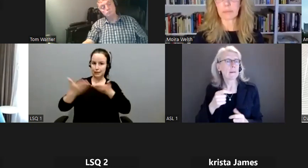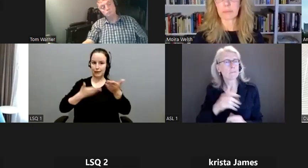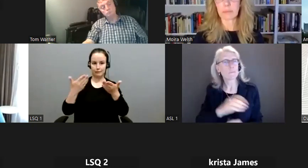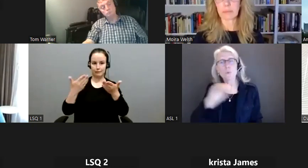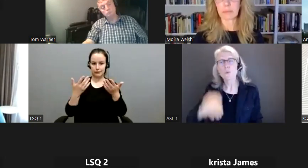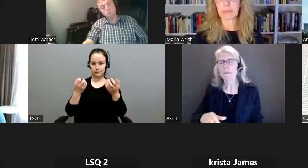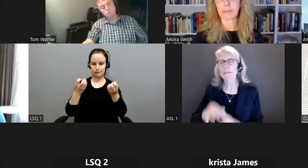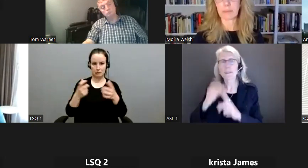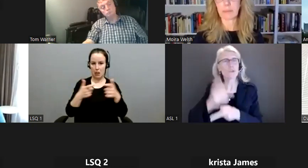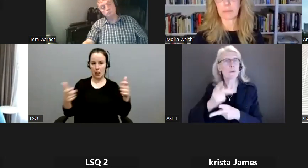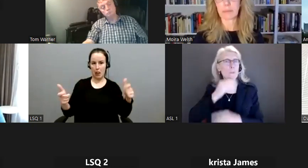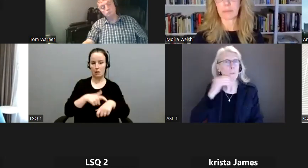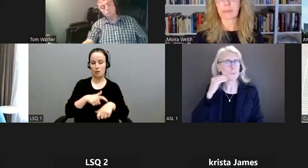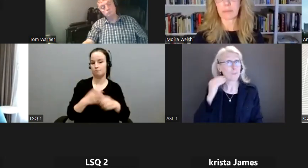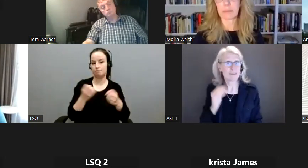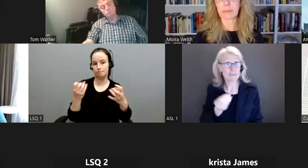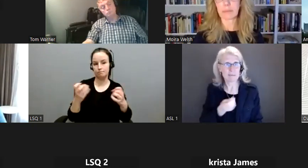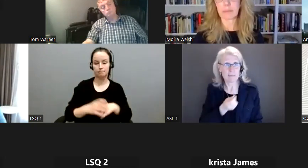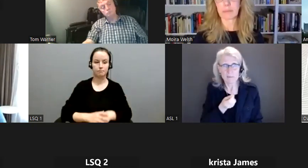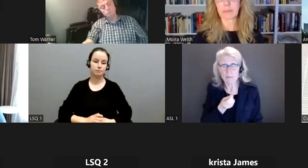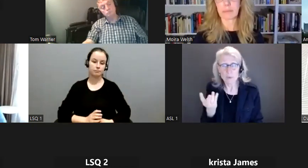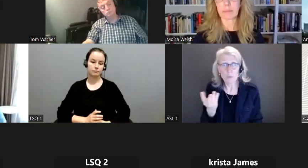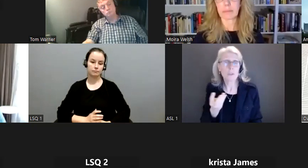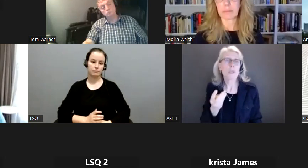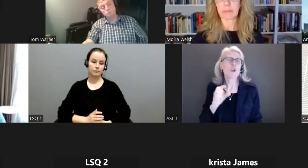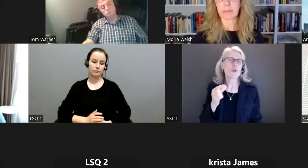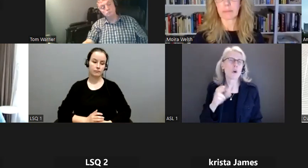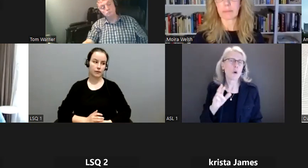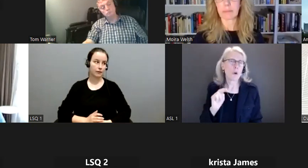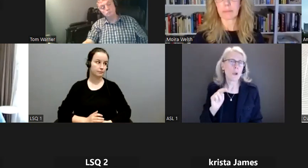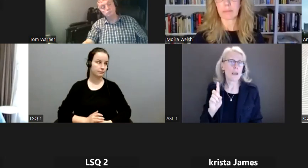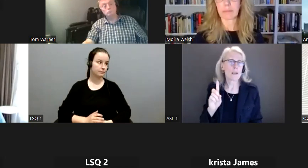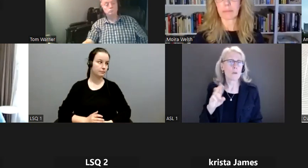own community, municipality, Grenier in Grand Rapids, we have no